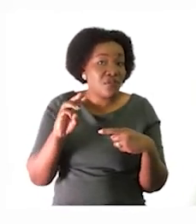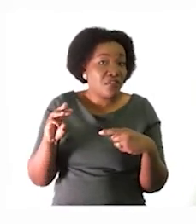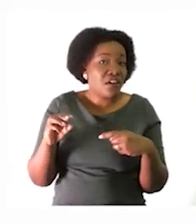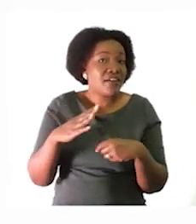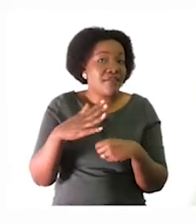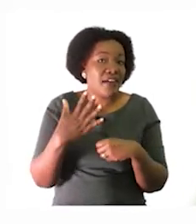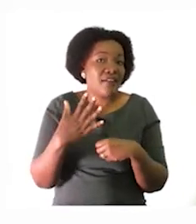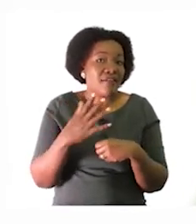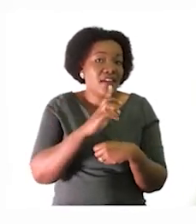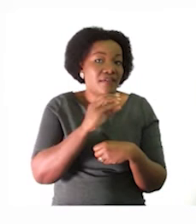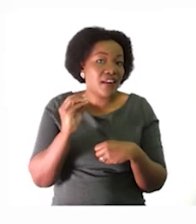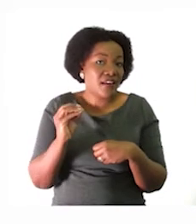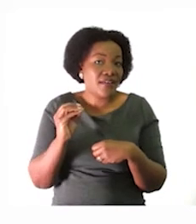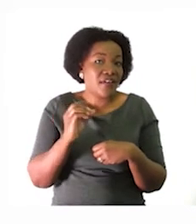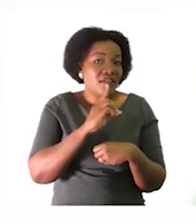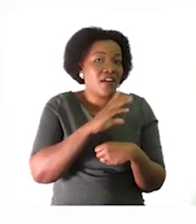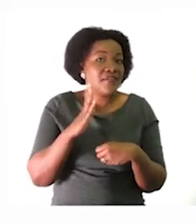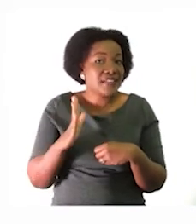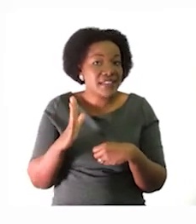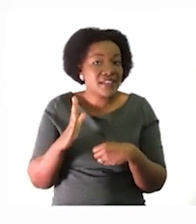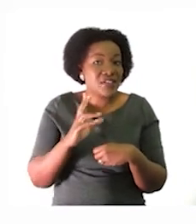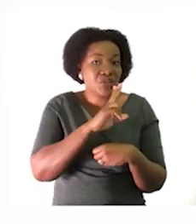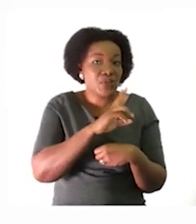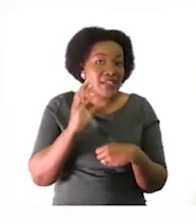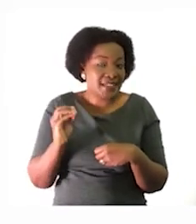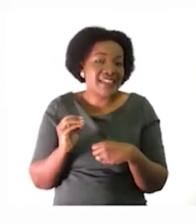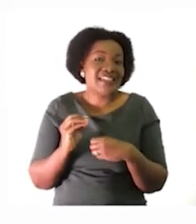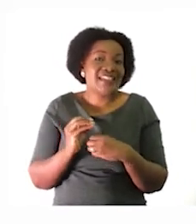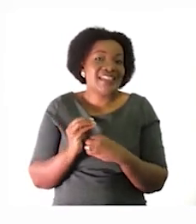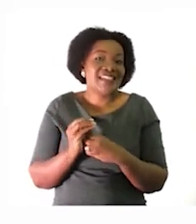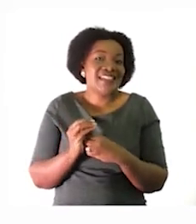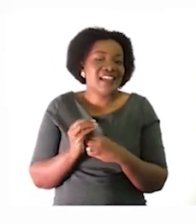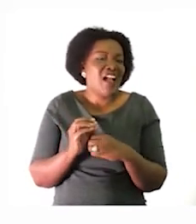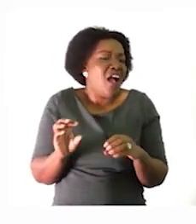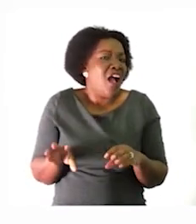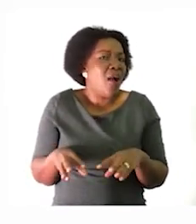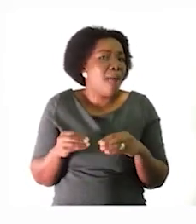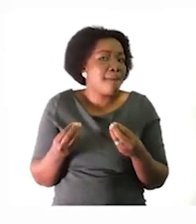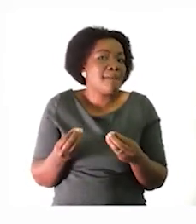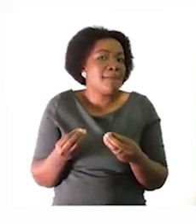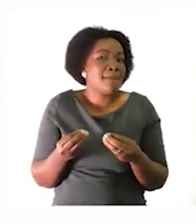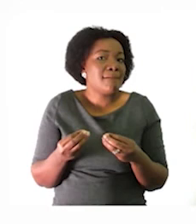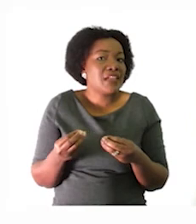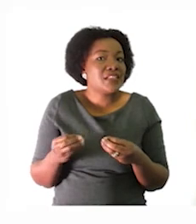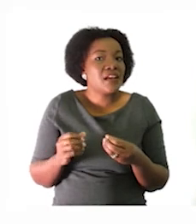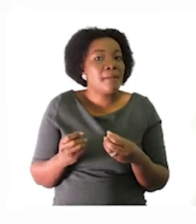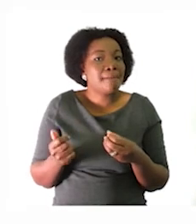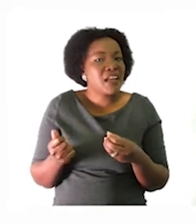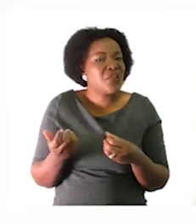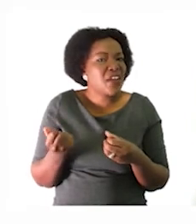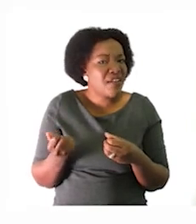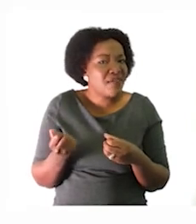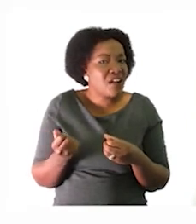5, 10, 15, 20. So how much money do you have at number D? You have